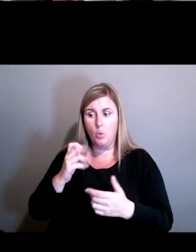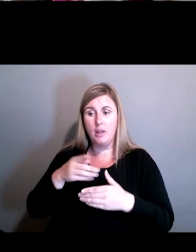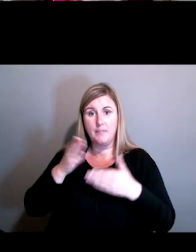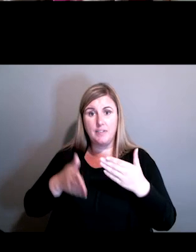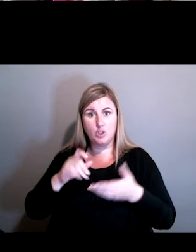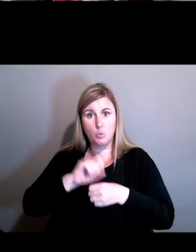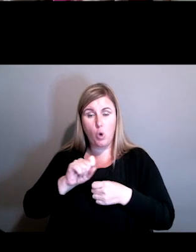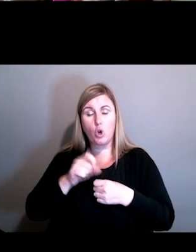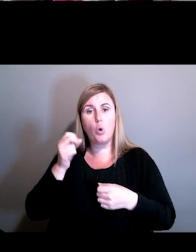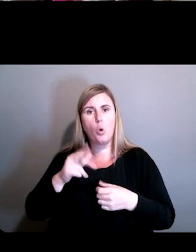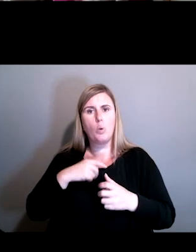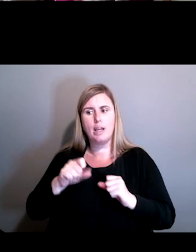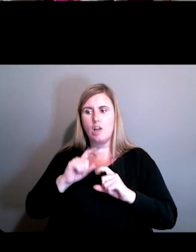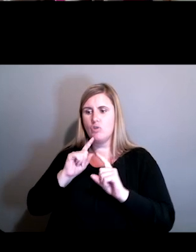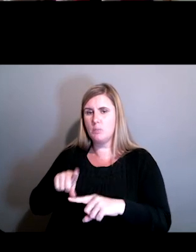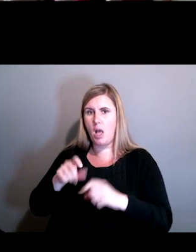with,